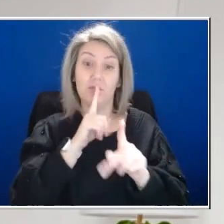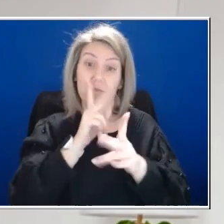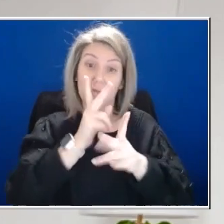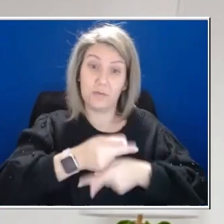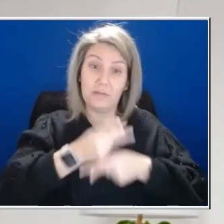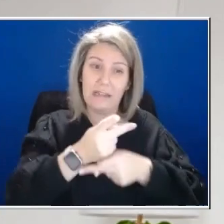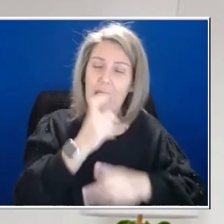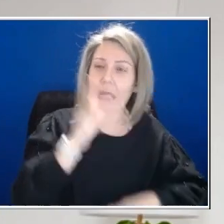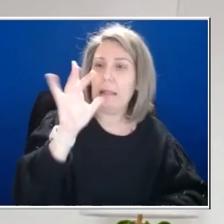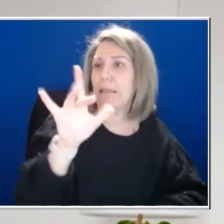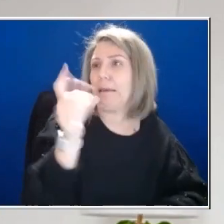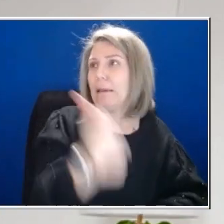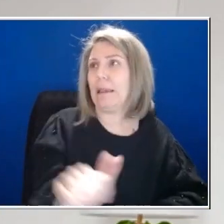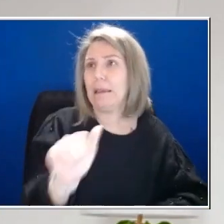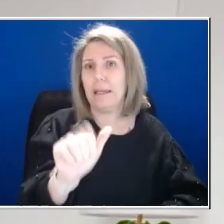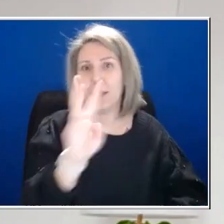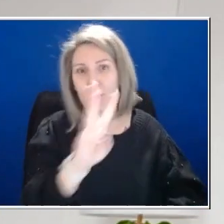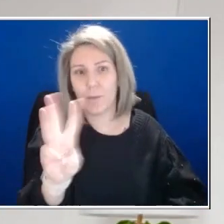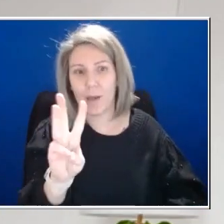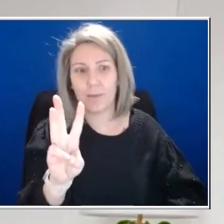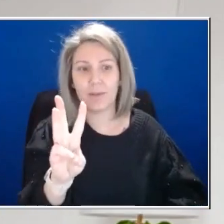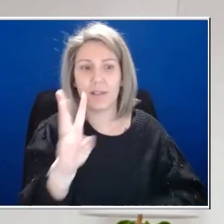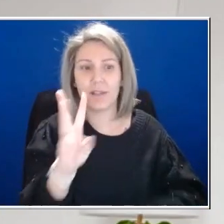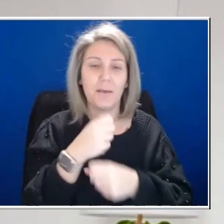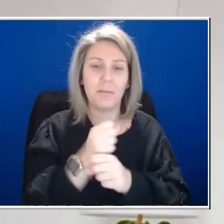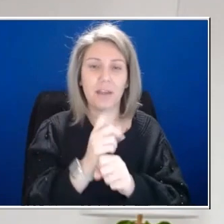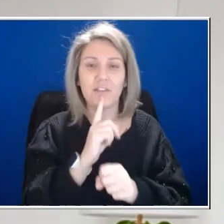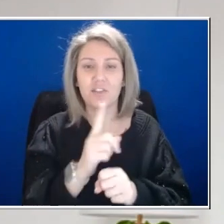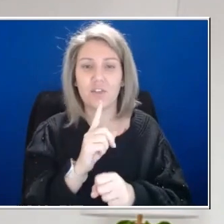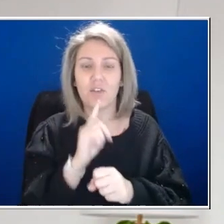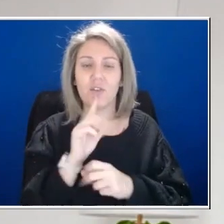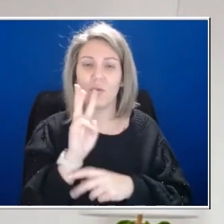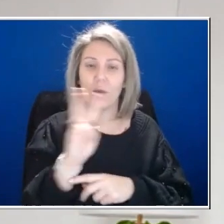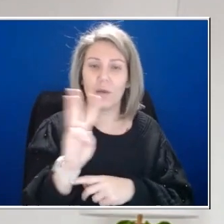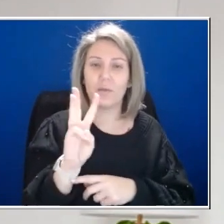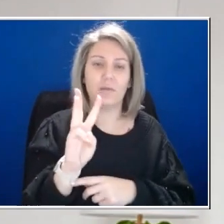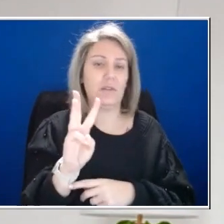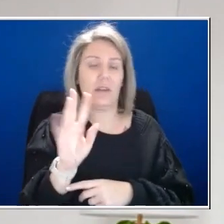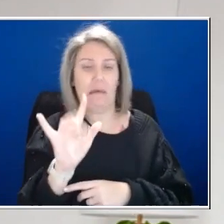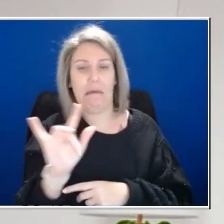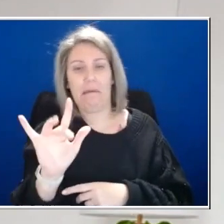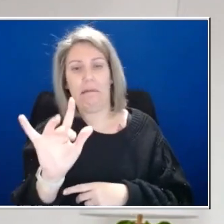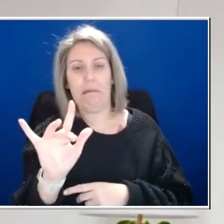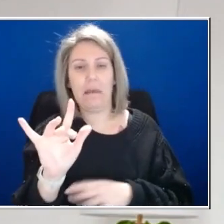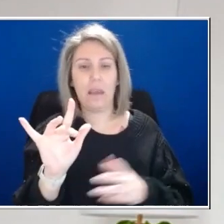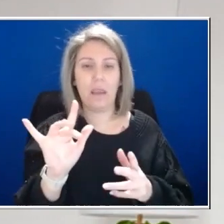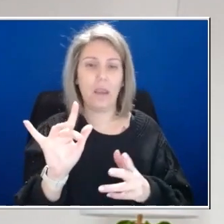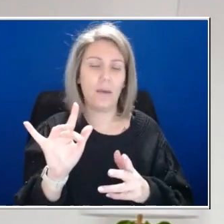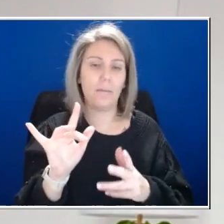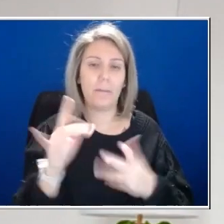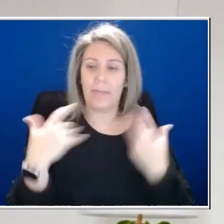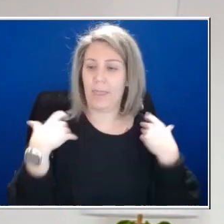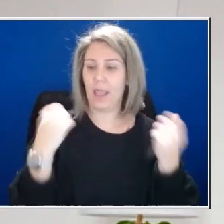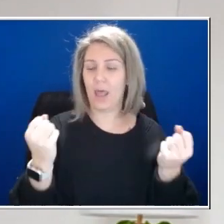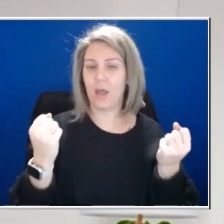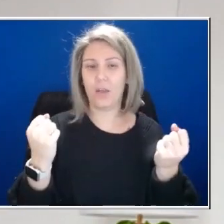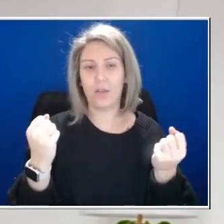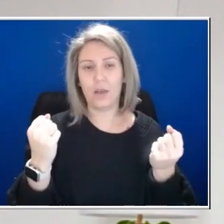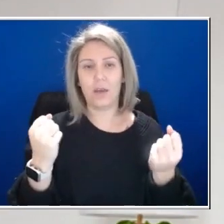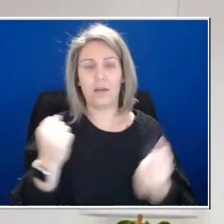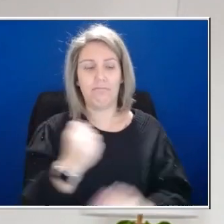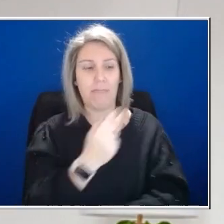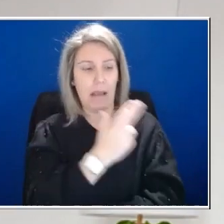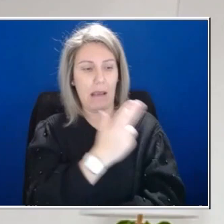on any website. I was making sure that the websites I was clicking on were health and hospital